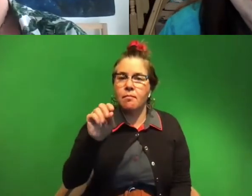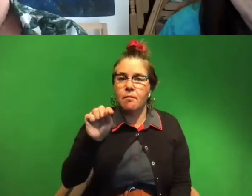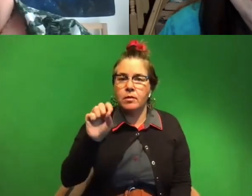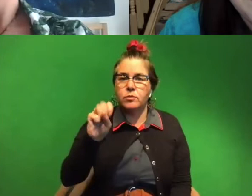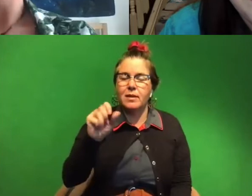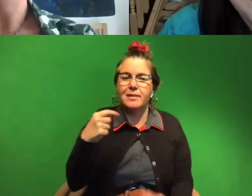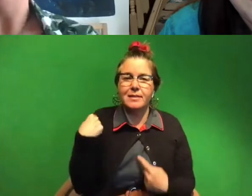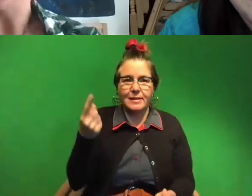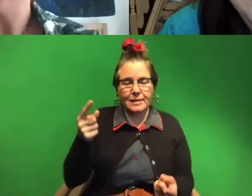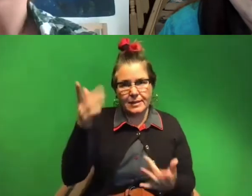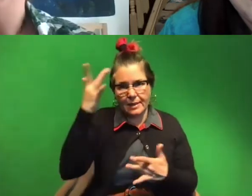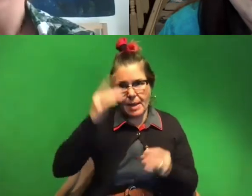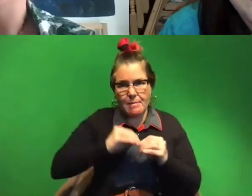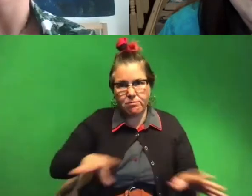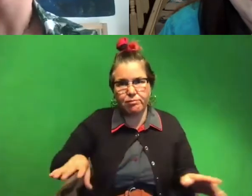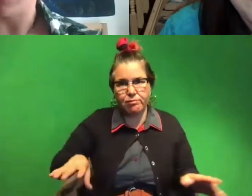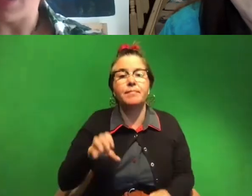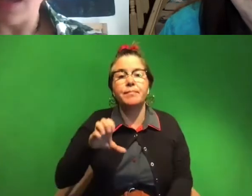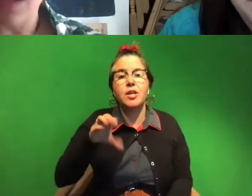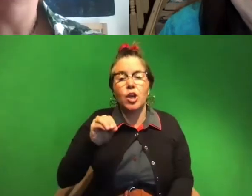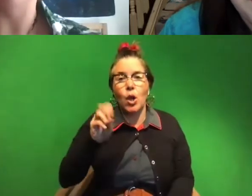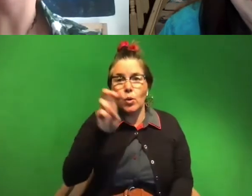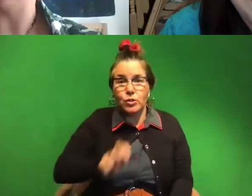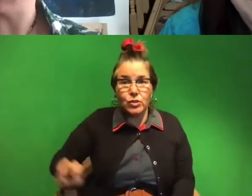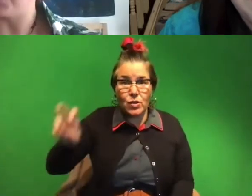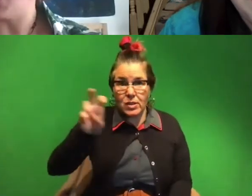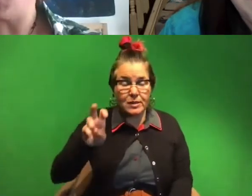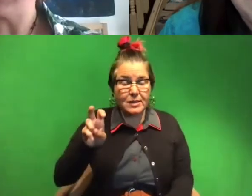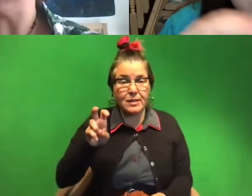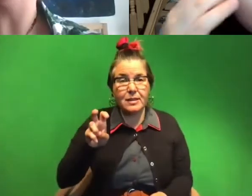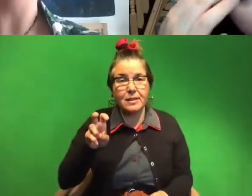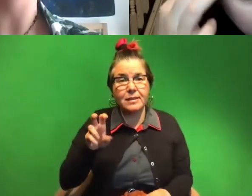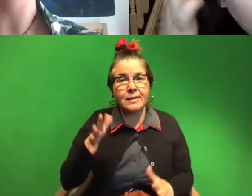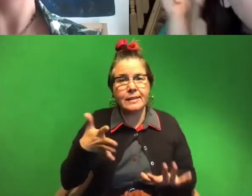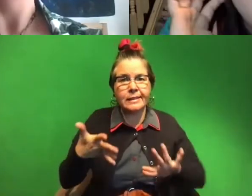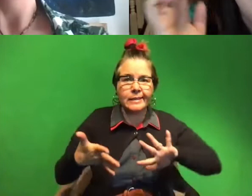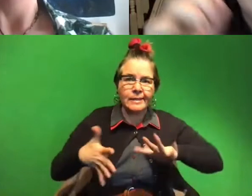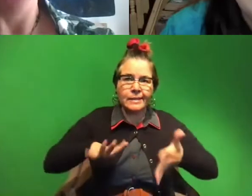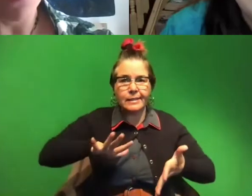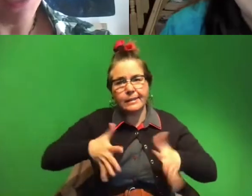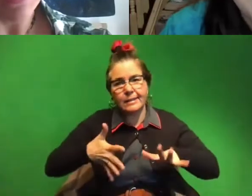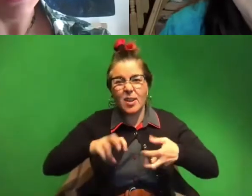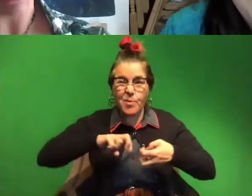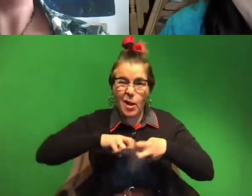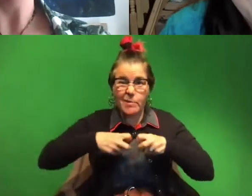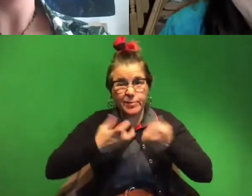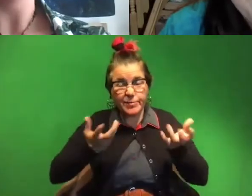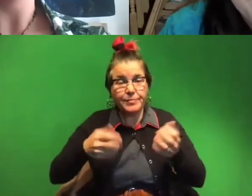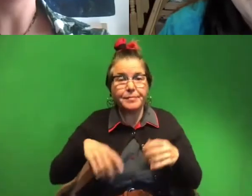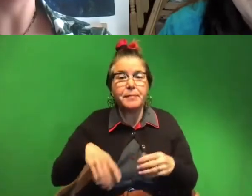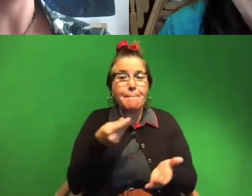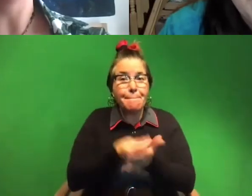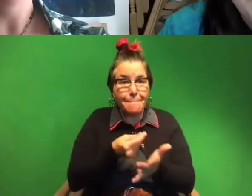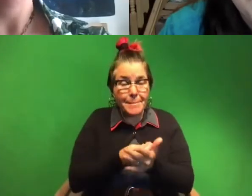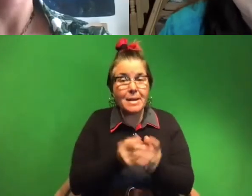pandemic. Ecotourism is it can be a wiggly problem. The money can go